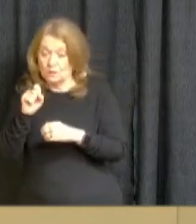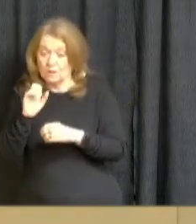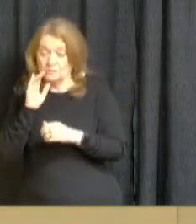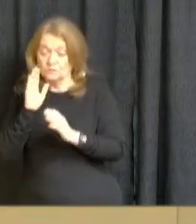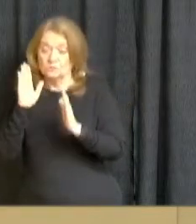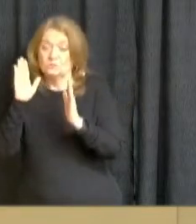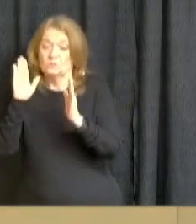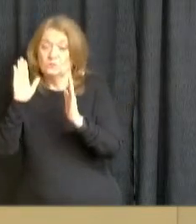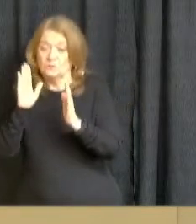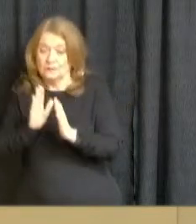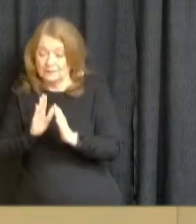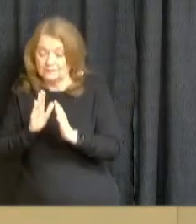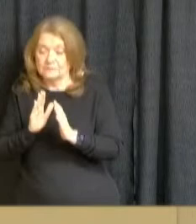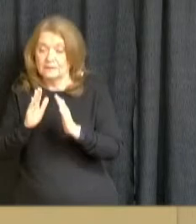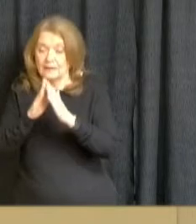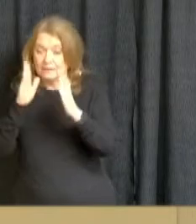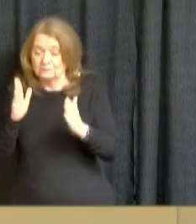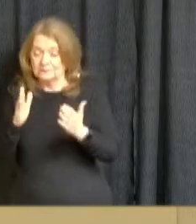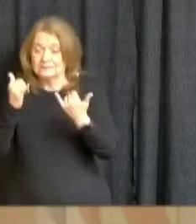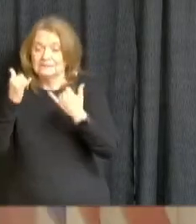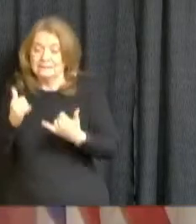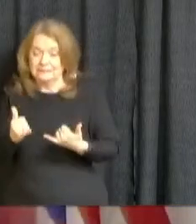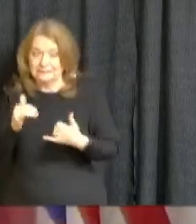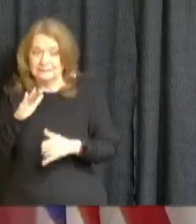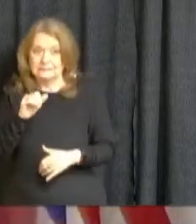actual residents in this case. Thank you.